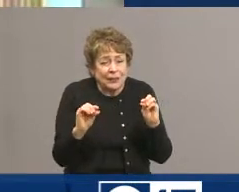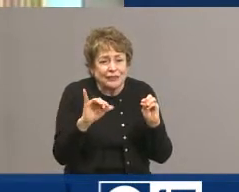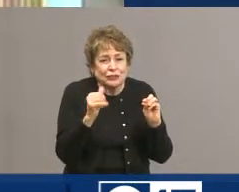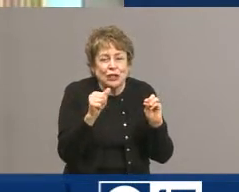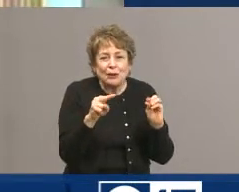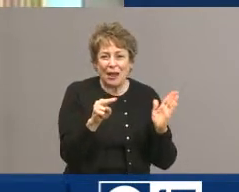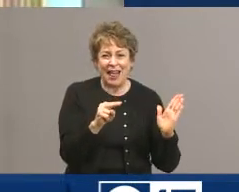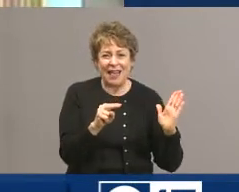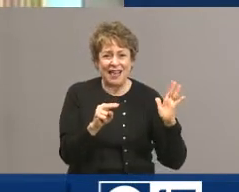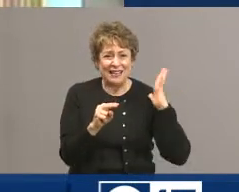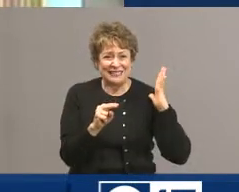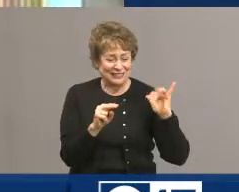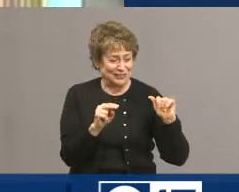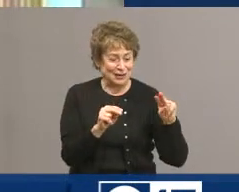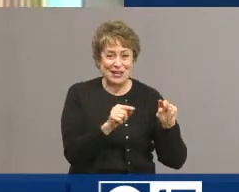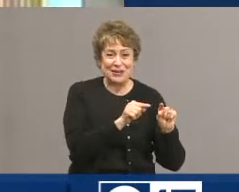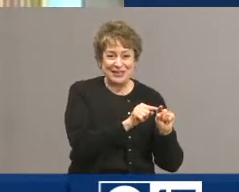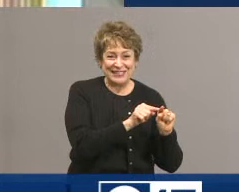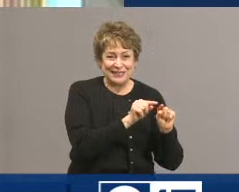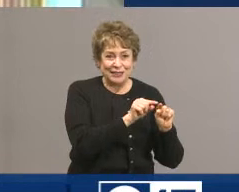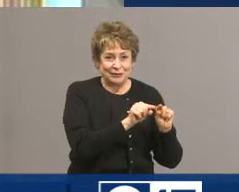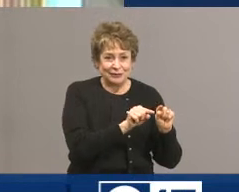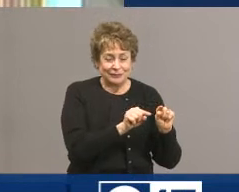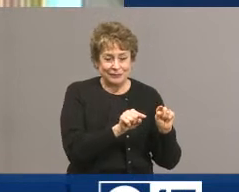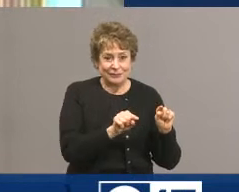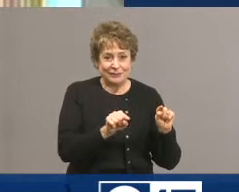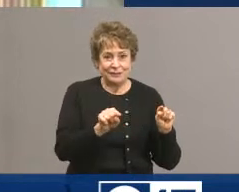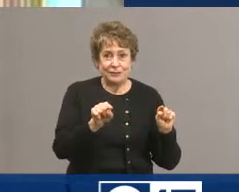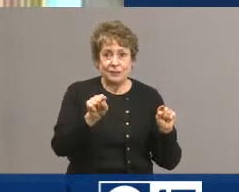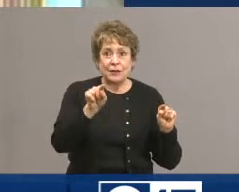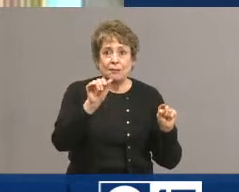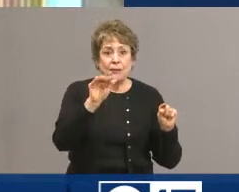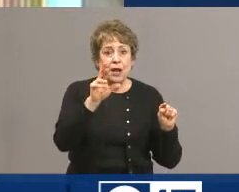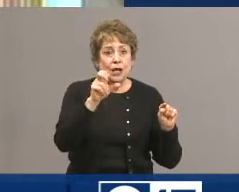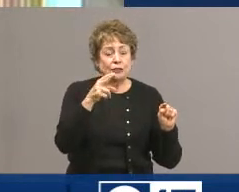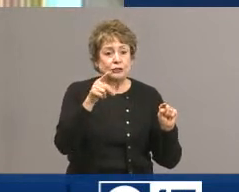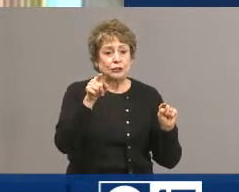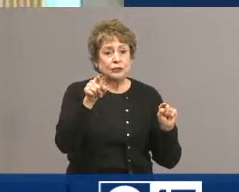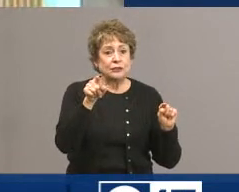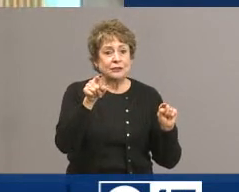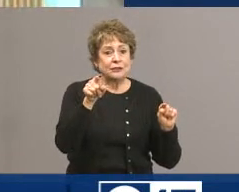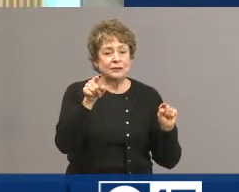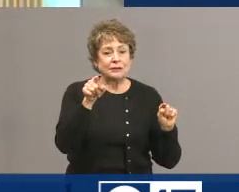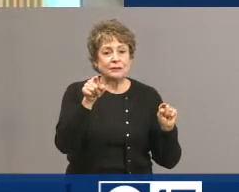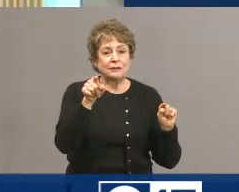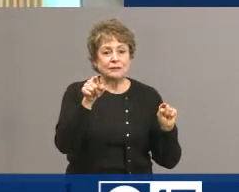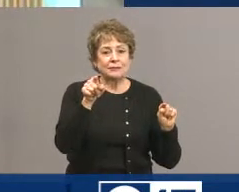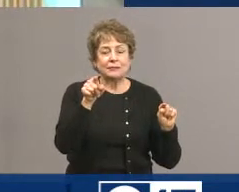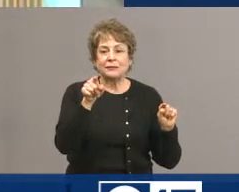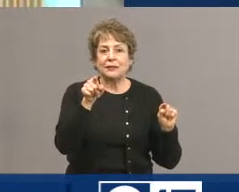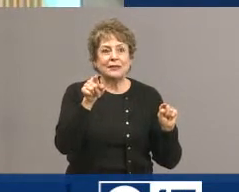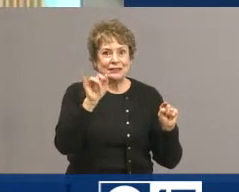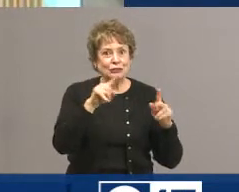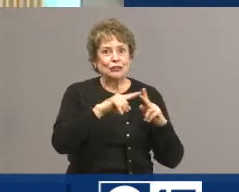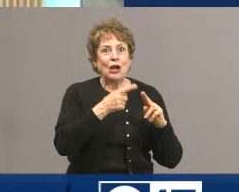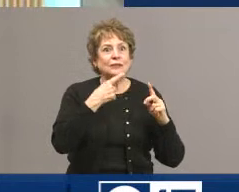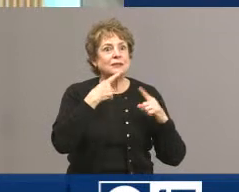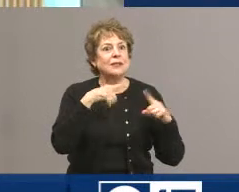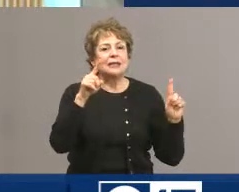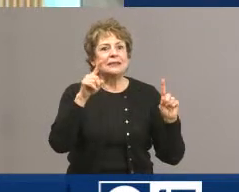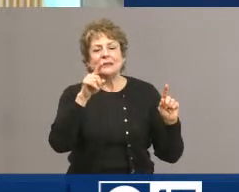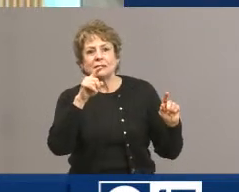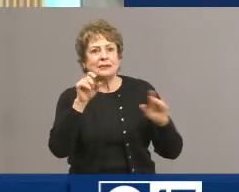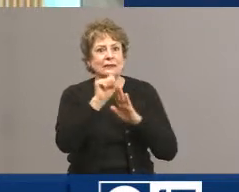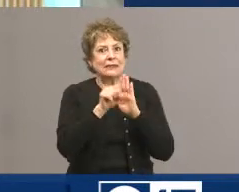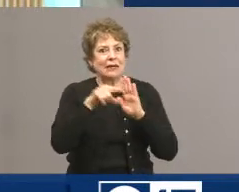11th, and we saw cases, but no real increase in cases for weeks and weeks